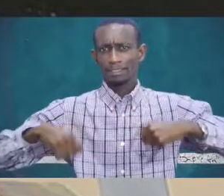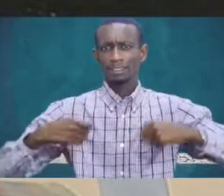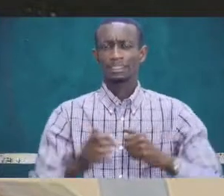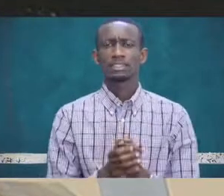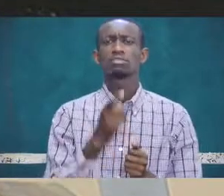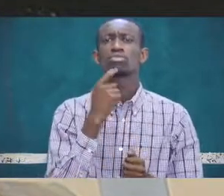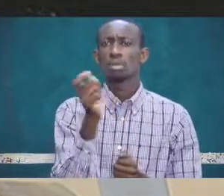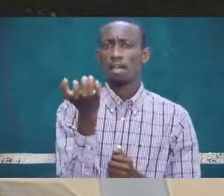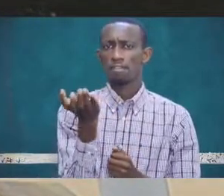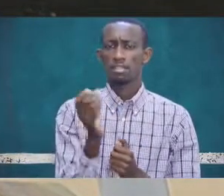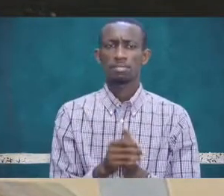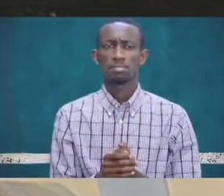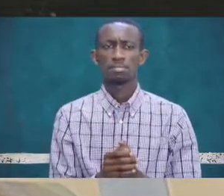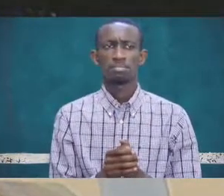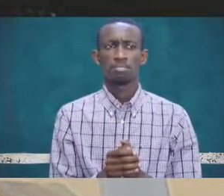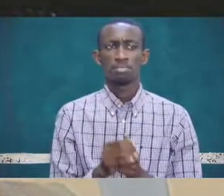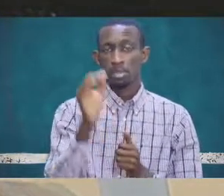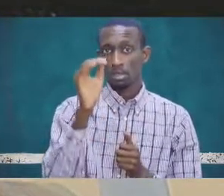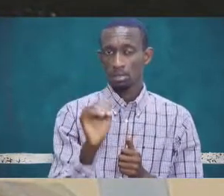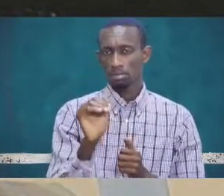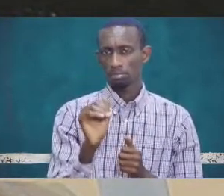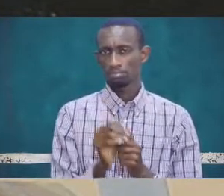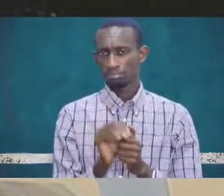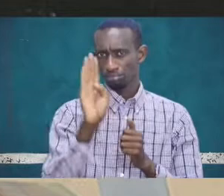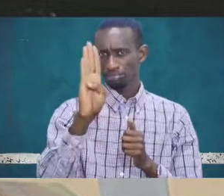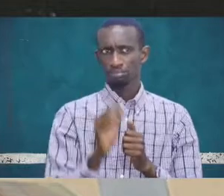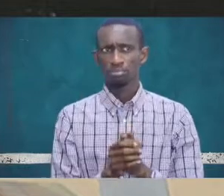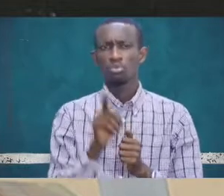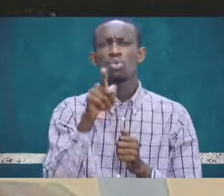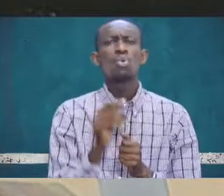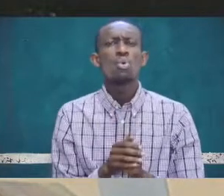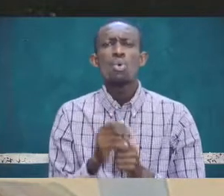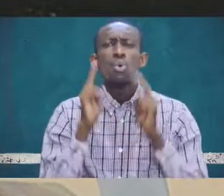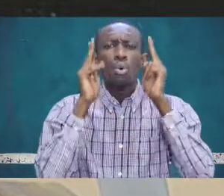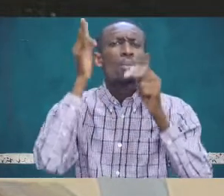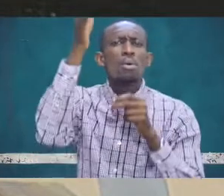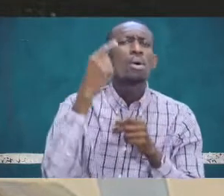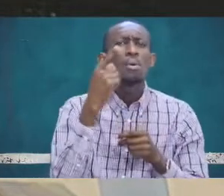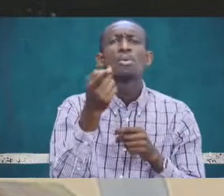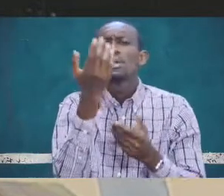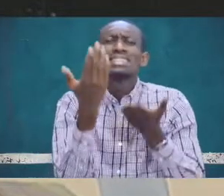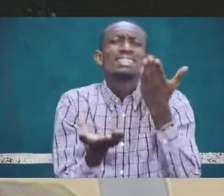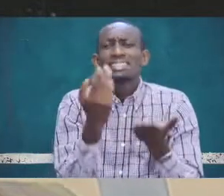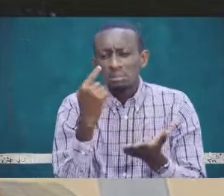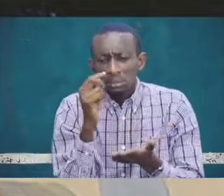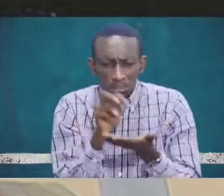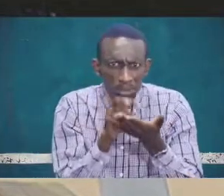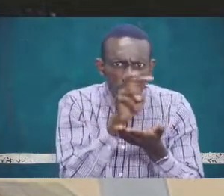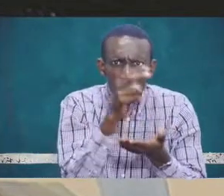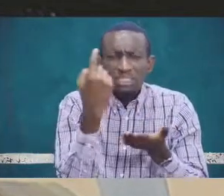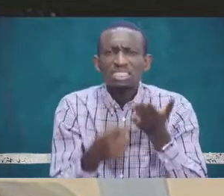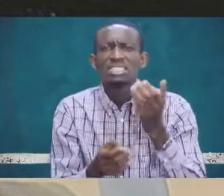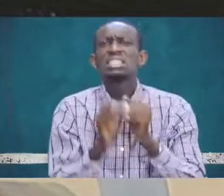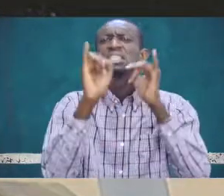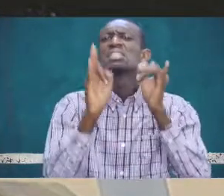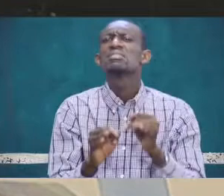required. And 2, what would you expect to observe if ethanol was reacted